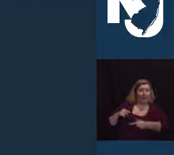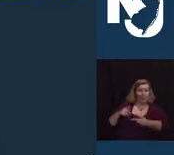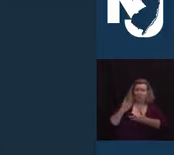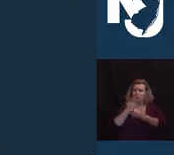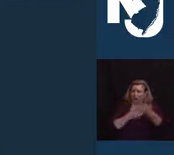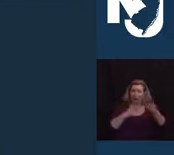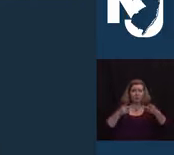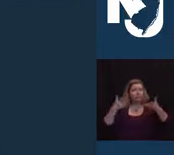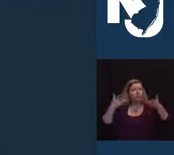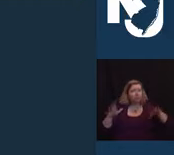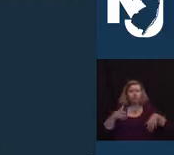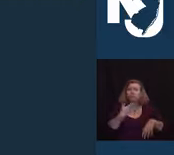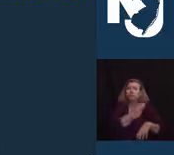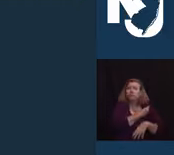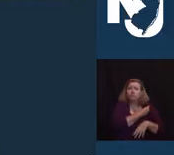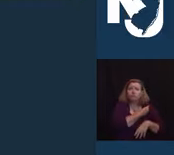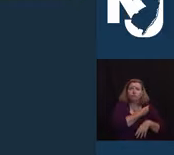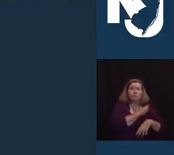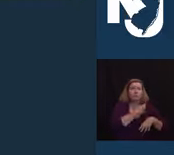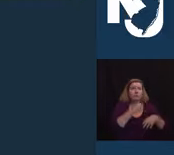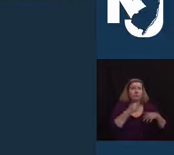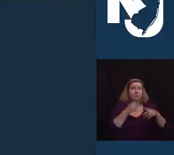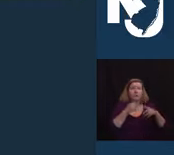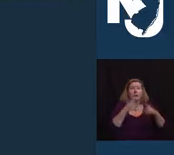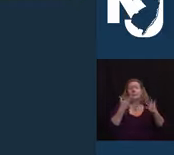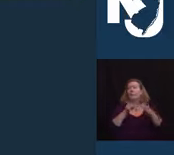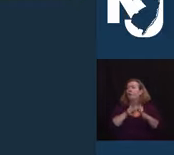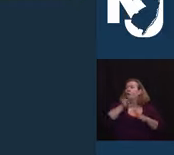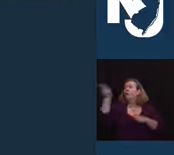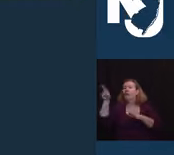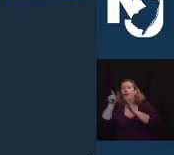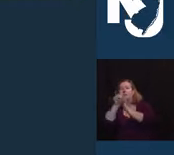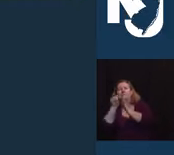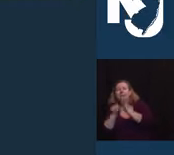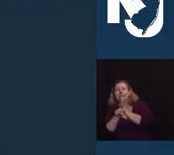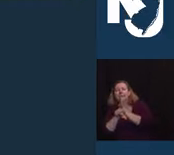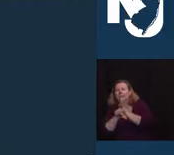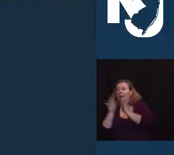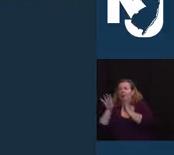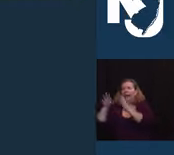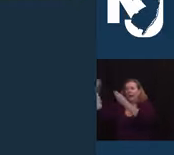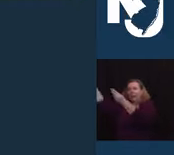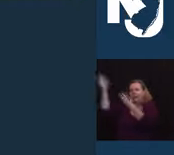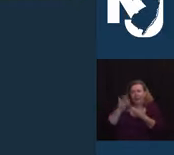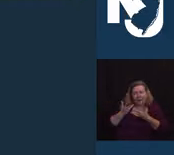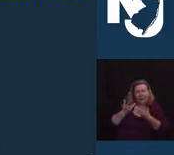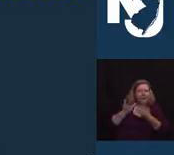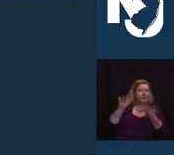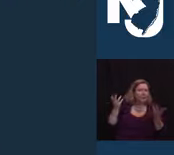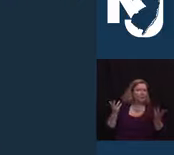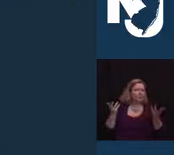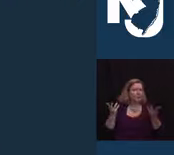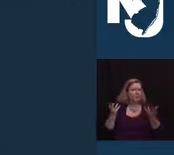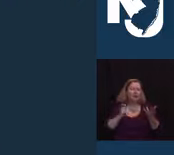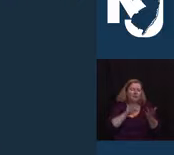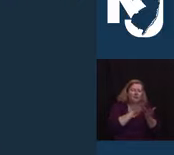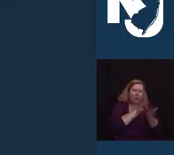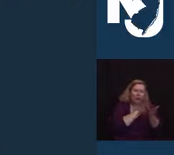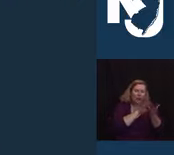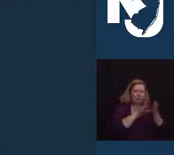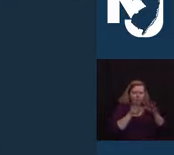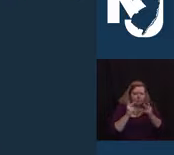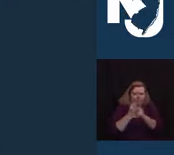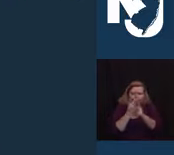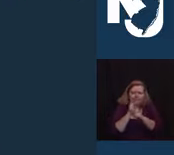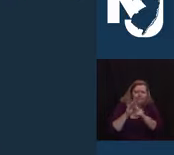other states or in other channels who have not yet been captured by the Department of Health's counts for one reason or another. And